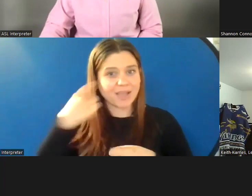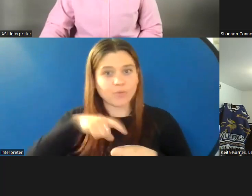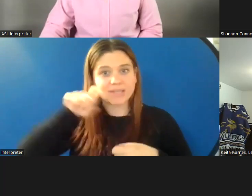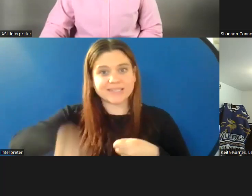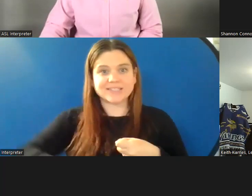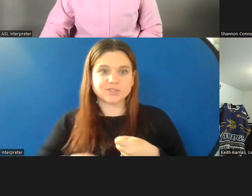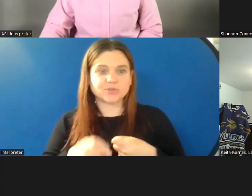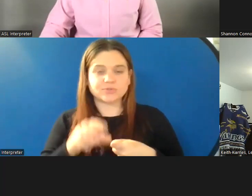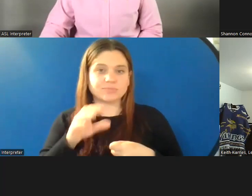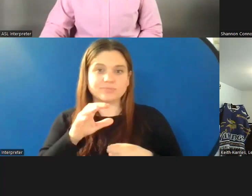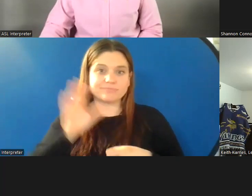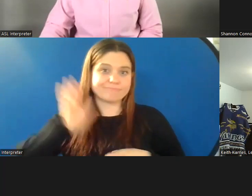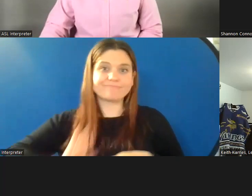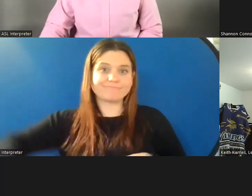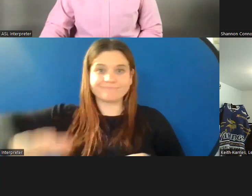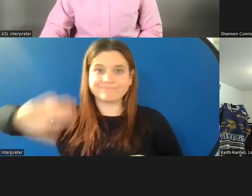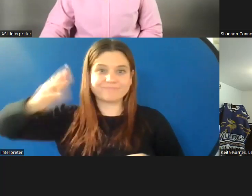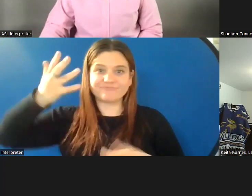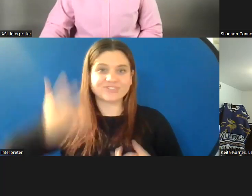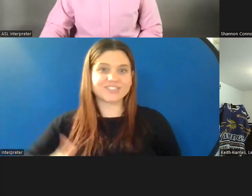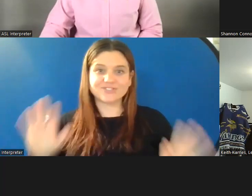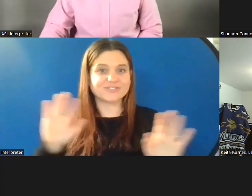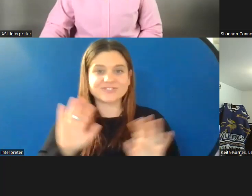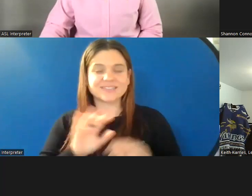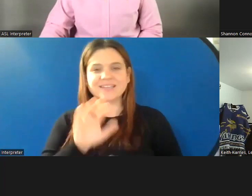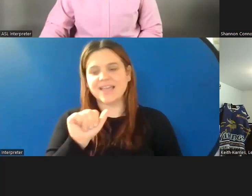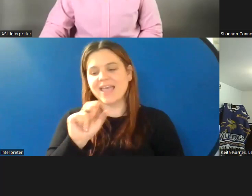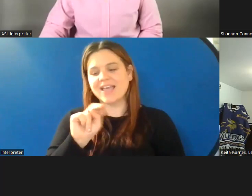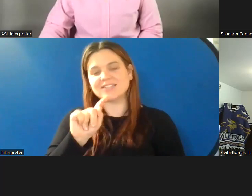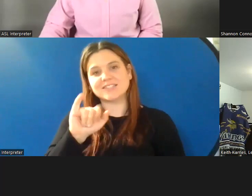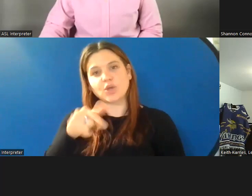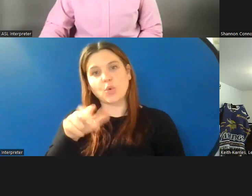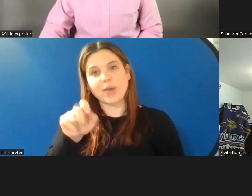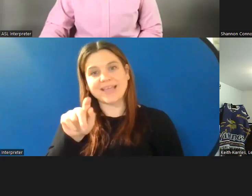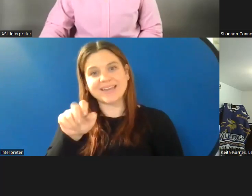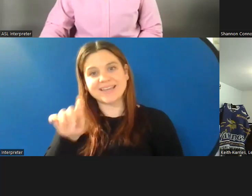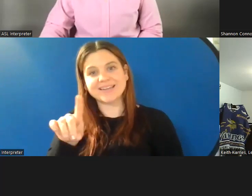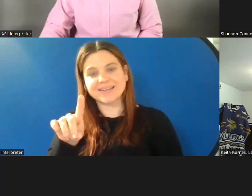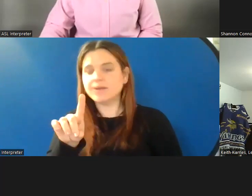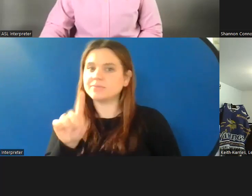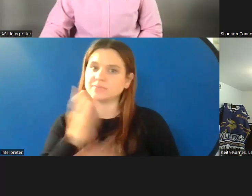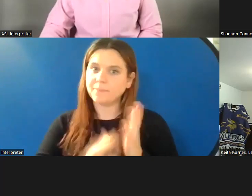antiquated, which doesn't make me friends with some people, but